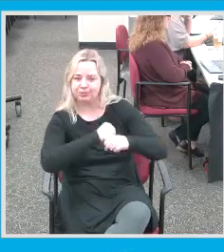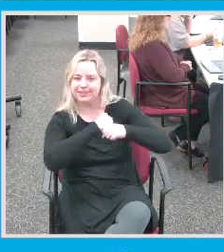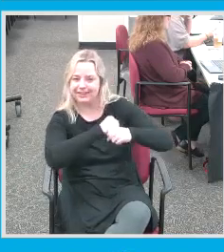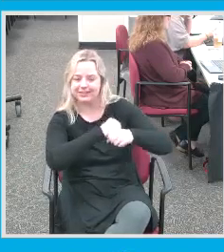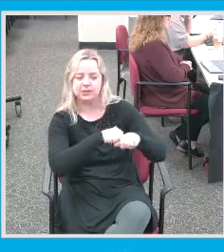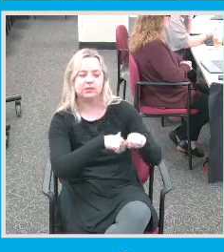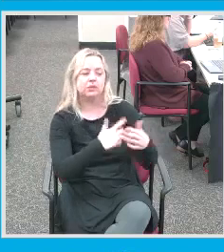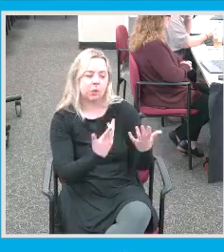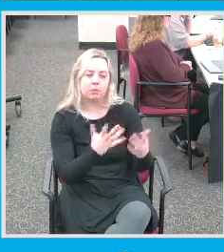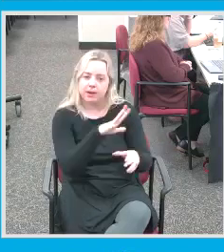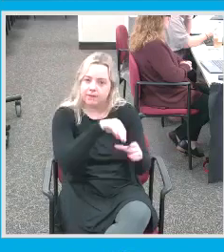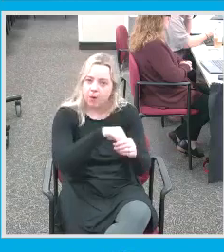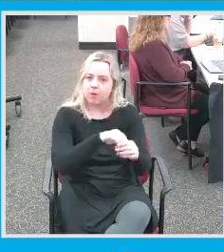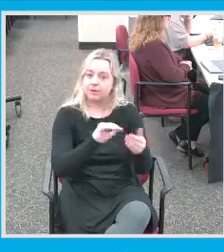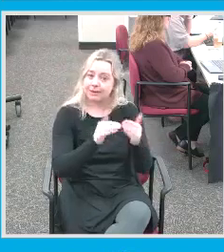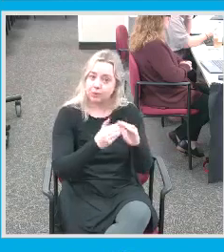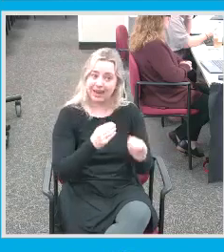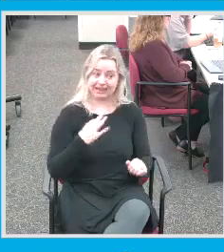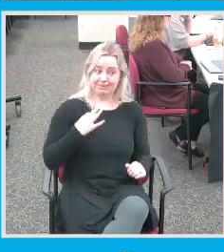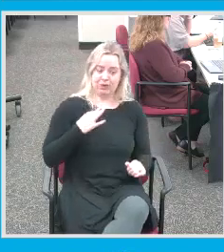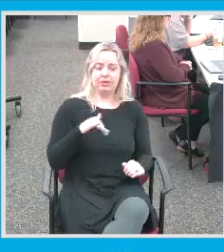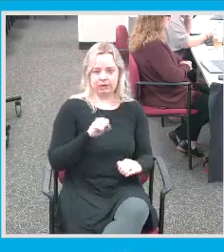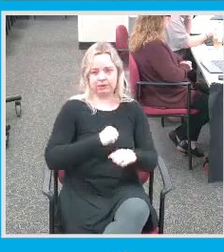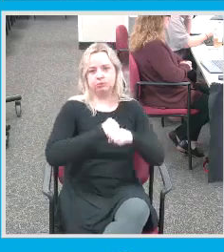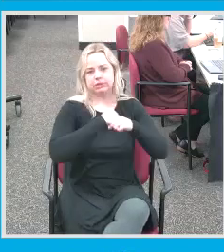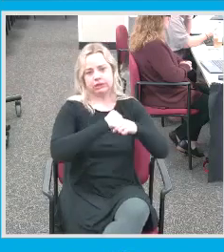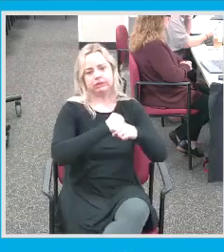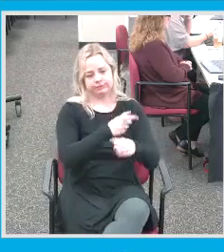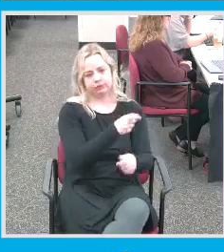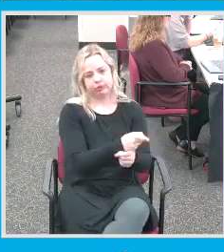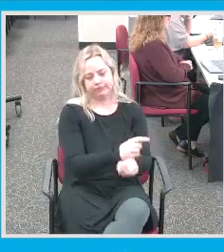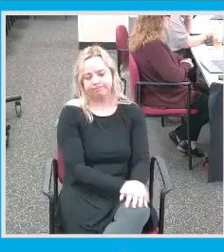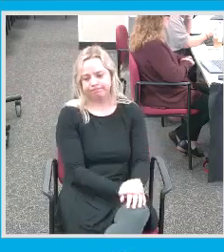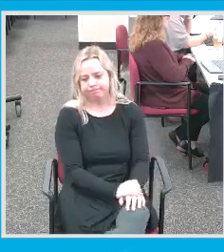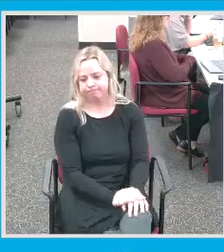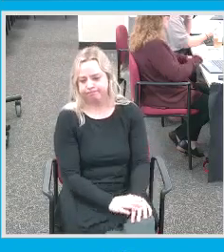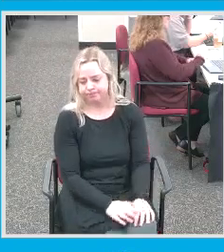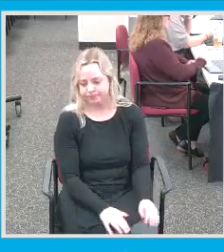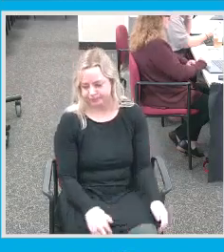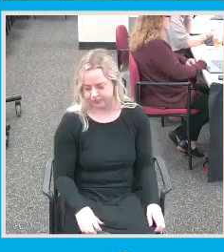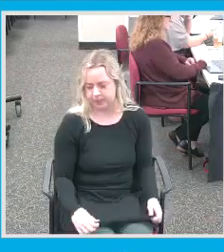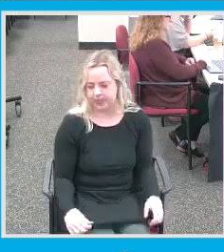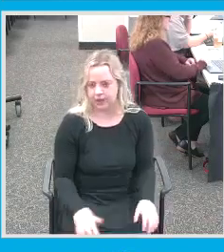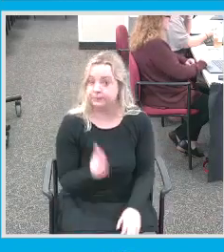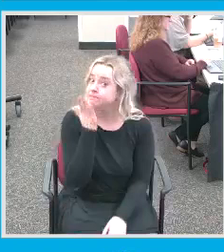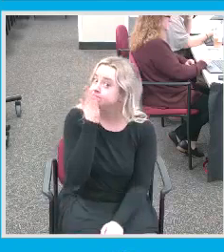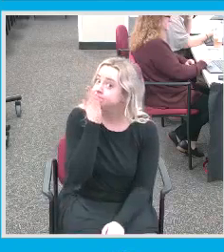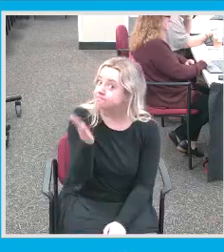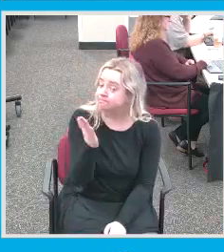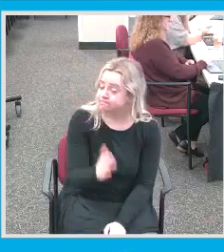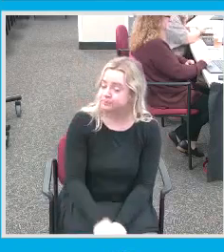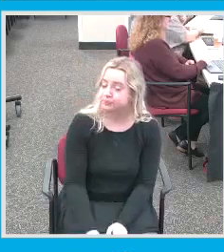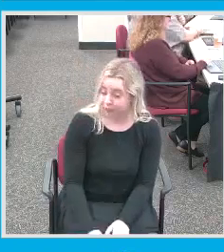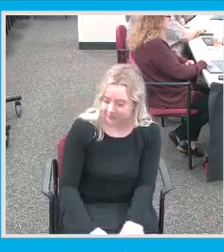community and volunteering is a protective factor. Right. Absolutely. Yeah. Thank you. Absolutely.